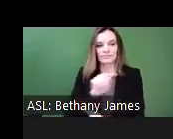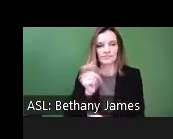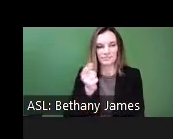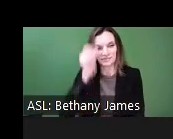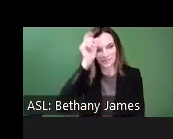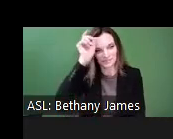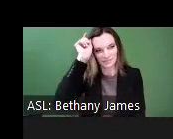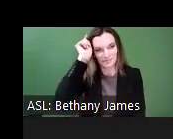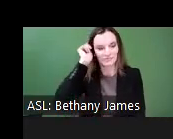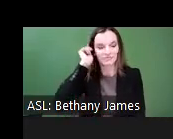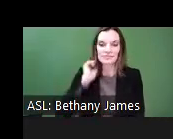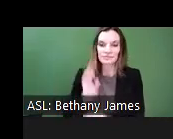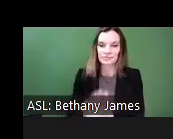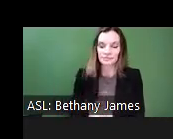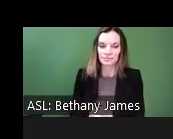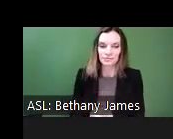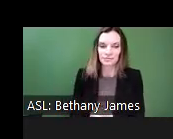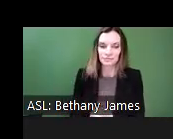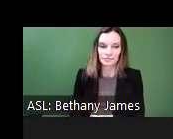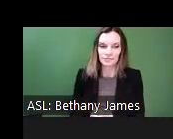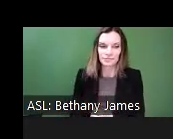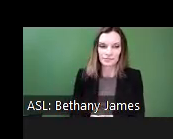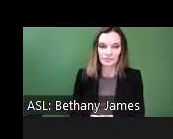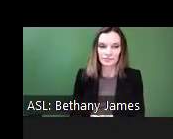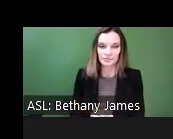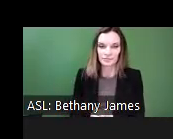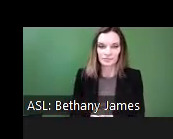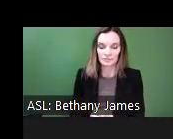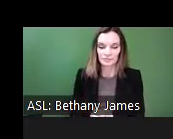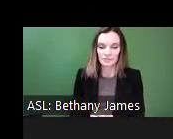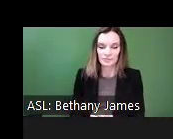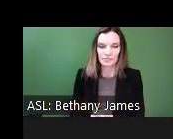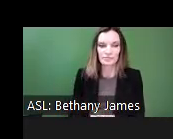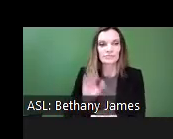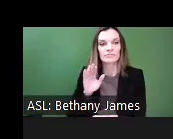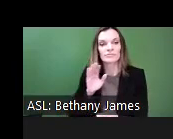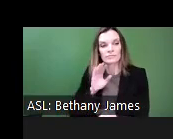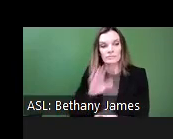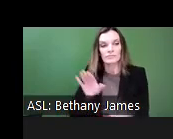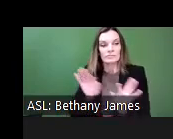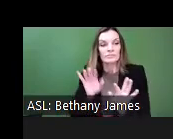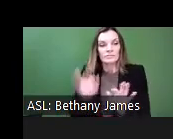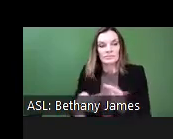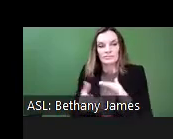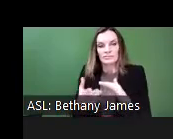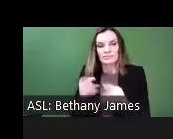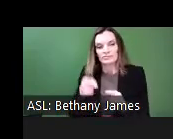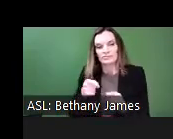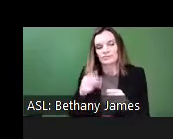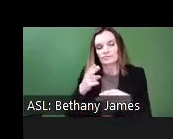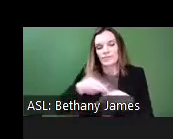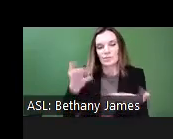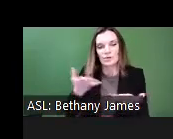have it, thank you. Is getting a copy of their Internet Criminal History Assessment tool, which we refer to as